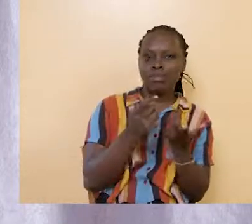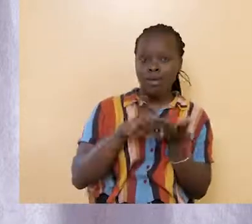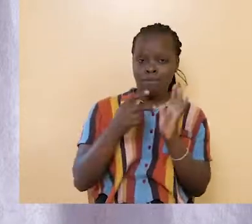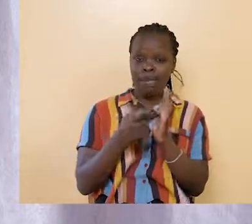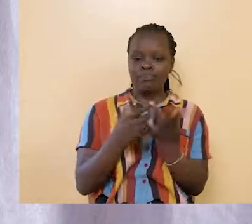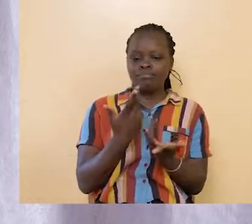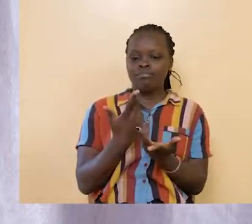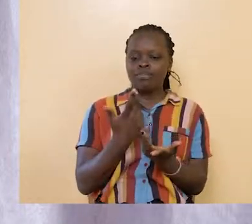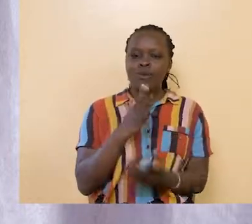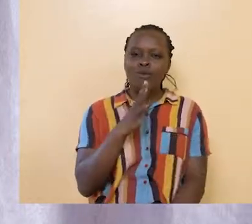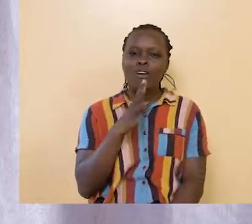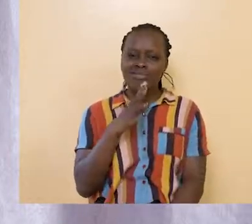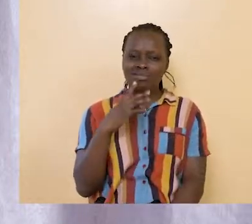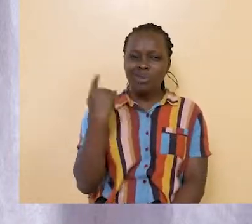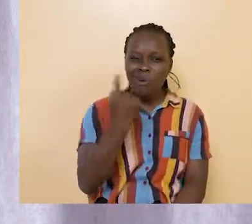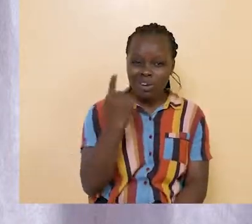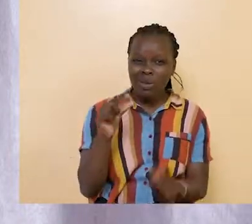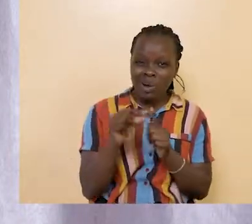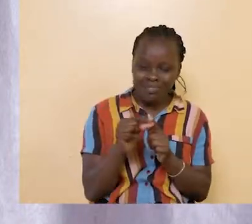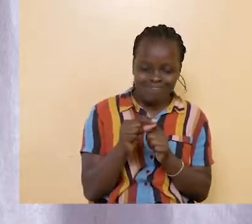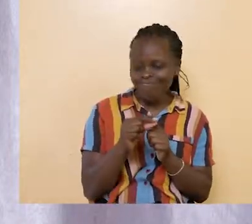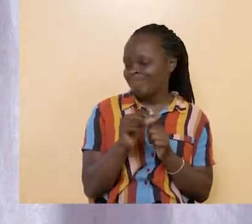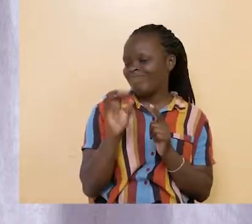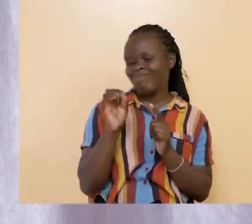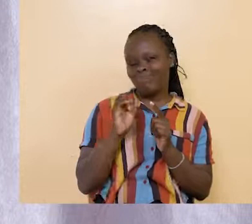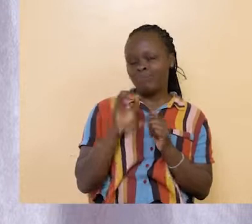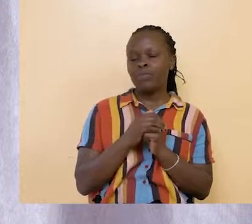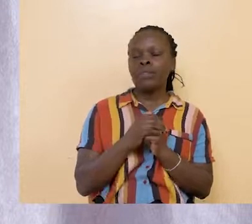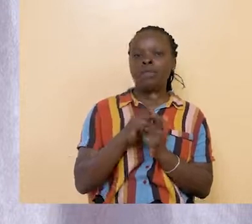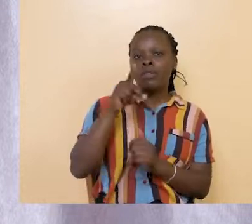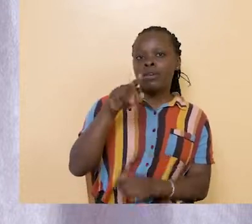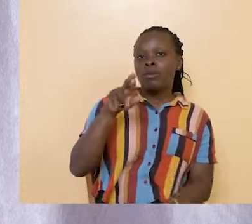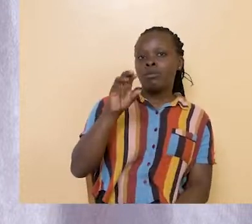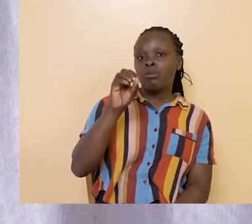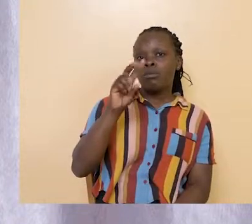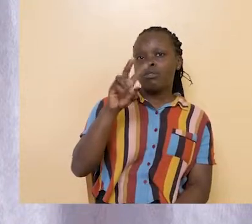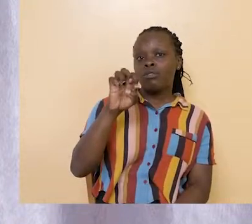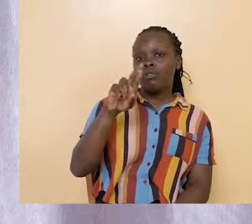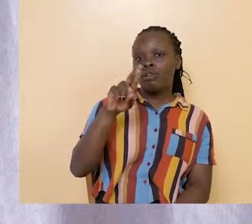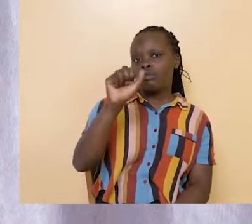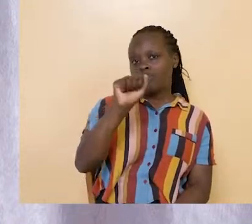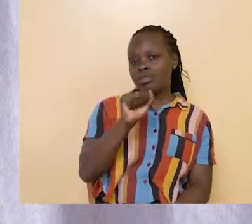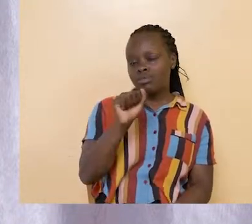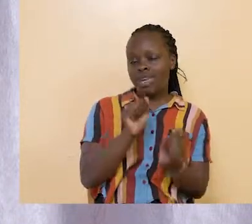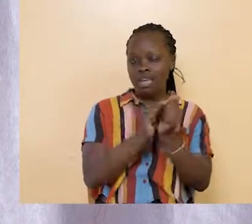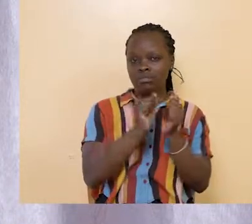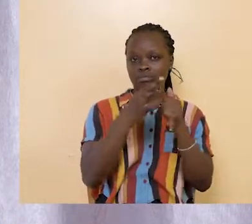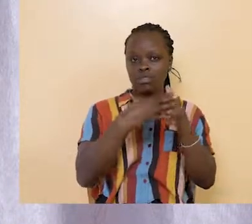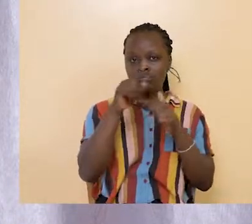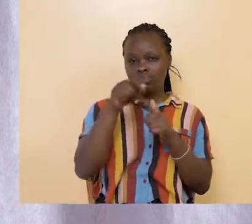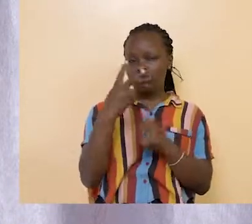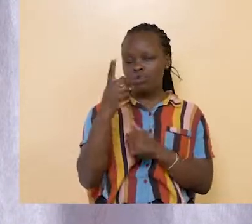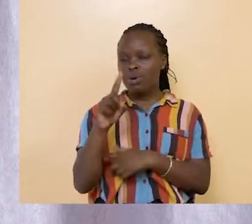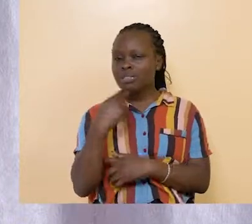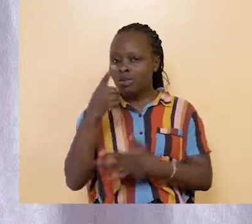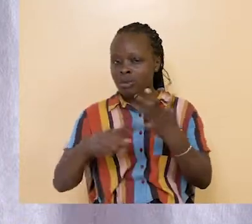just never really words, right? Proverbs 18:21 reminds us that the tongue has